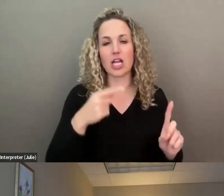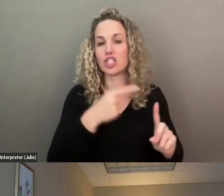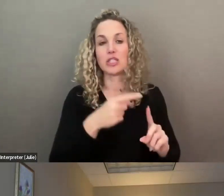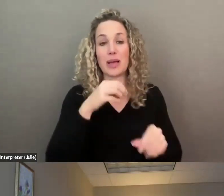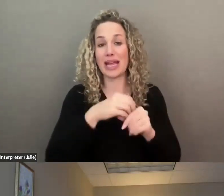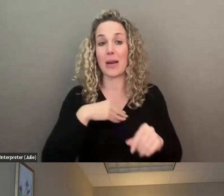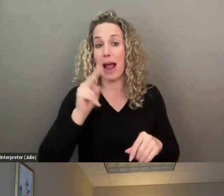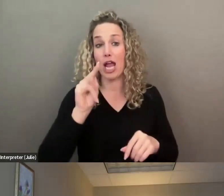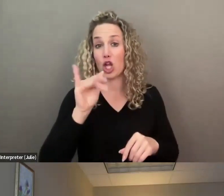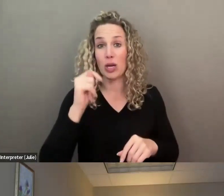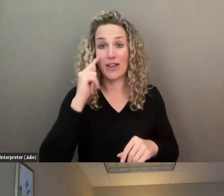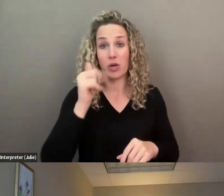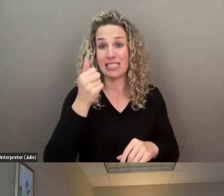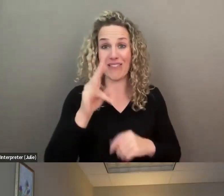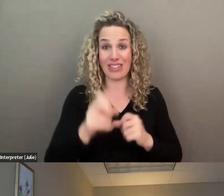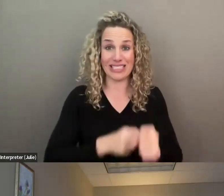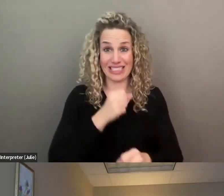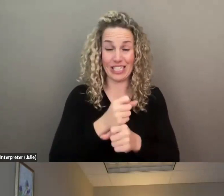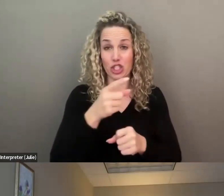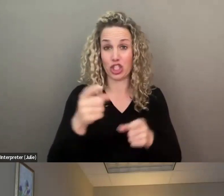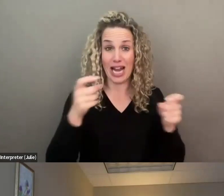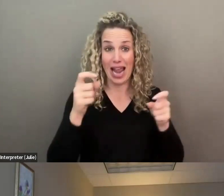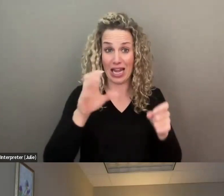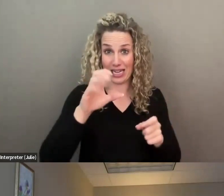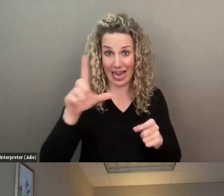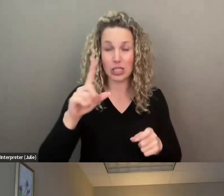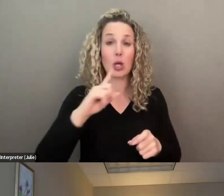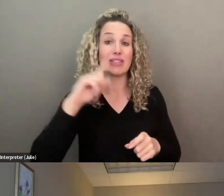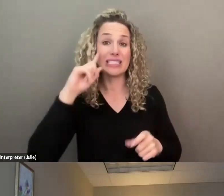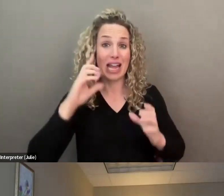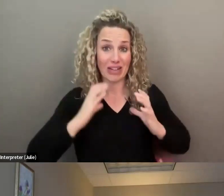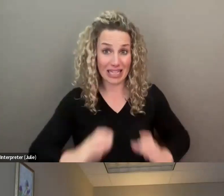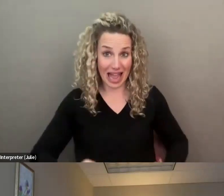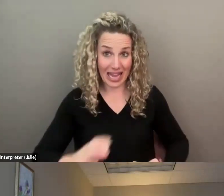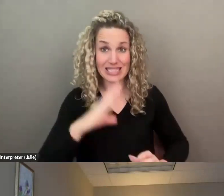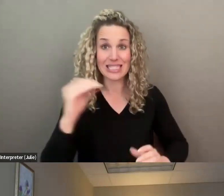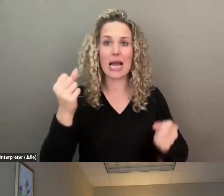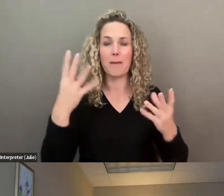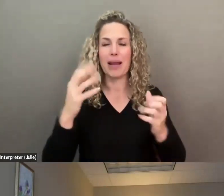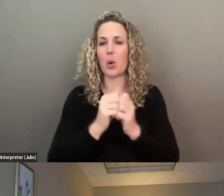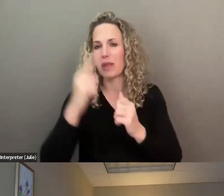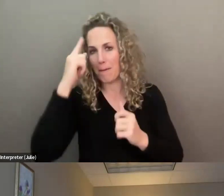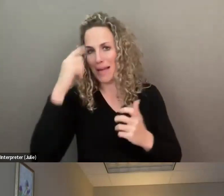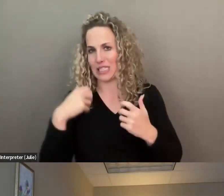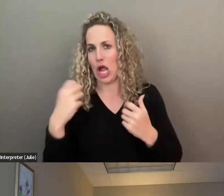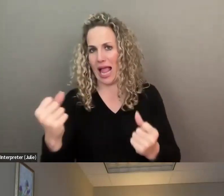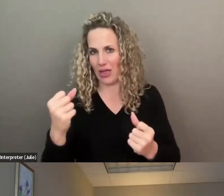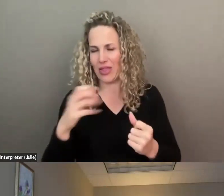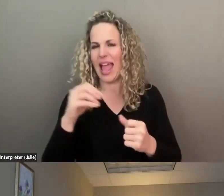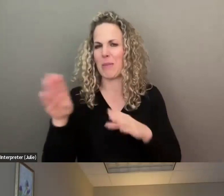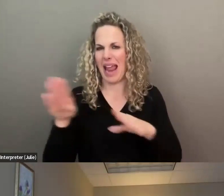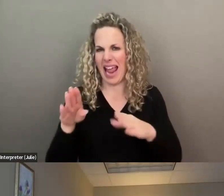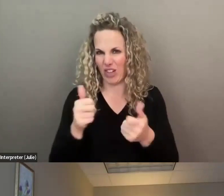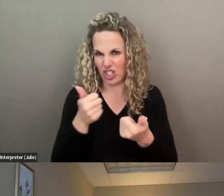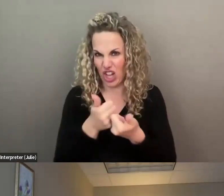my unit for 17 years. She handles a caseload of deaf clients and a lot of clients with mental health, significant behavior